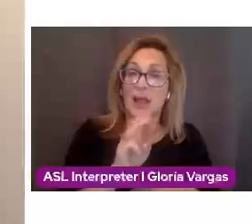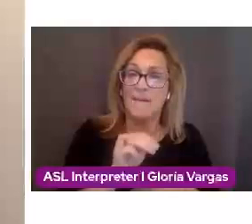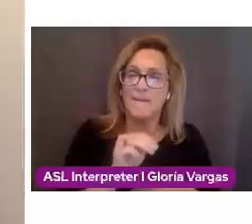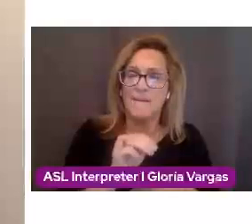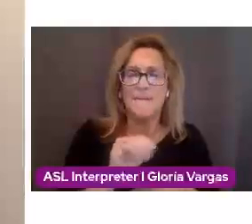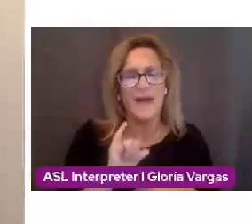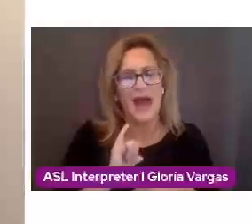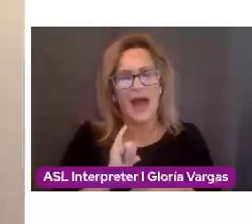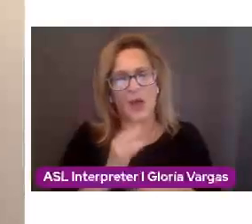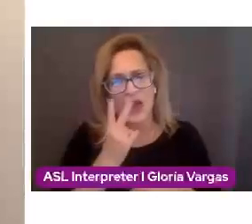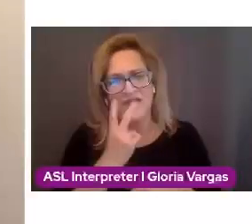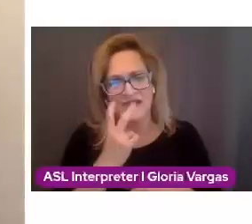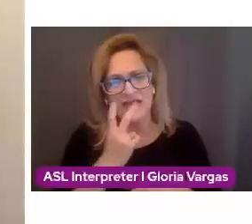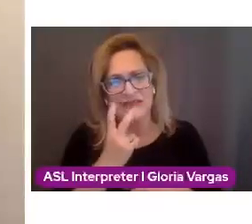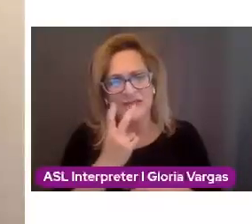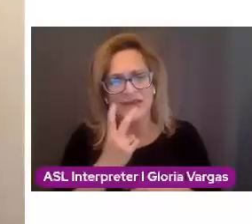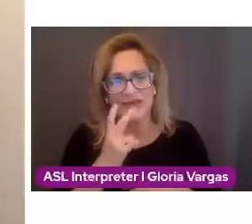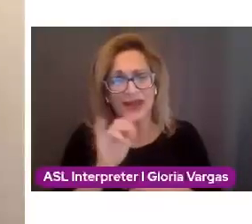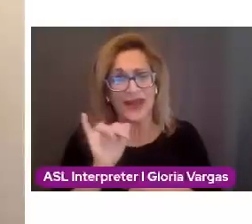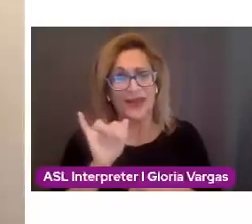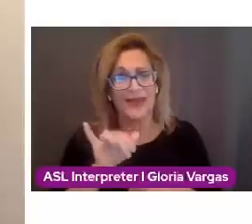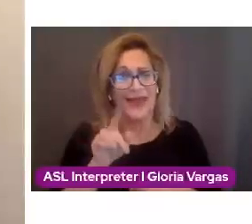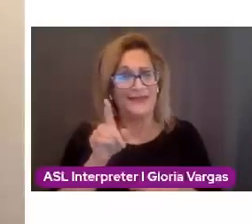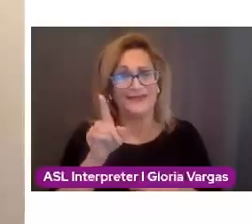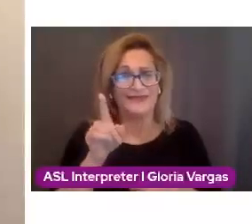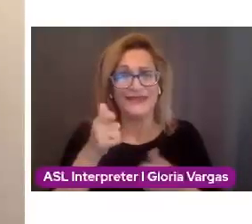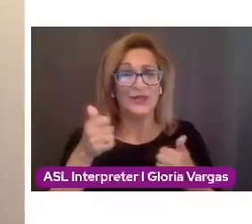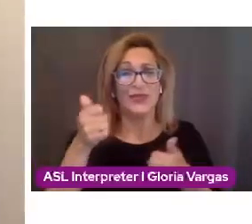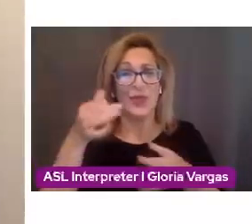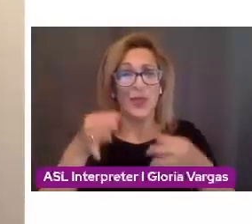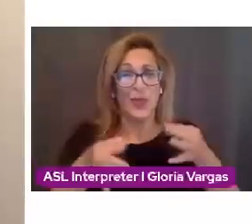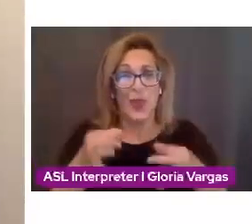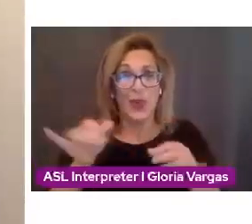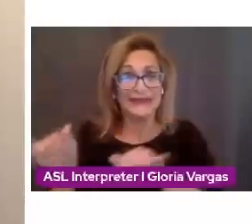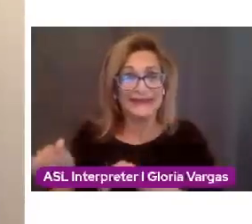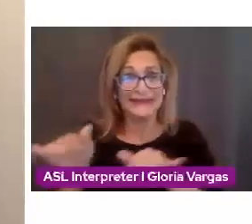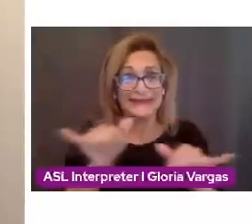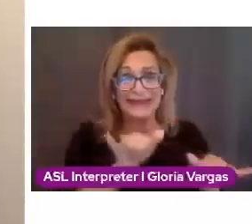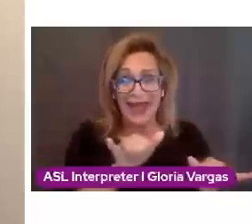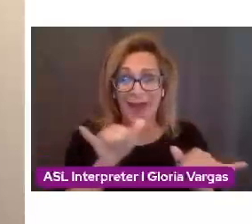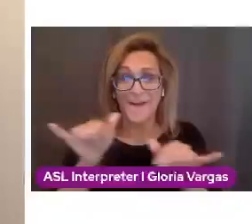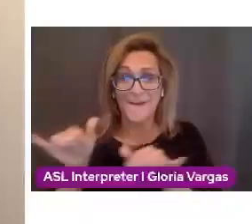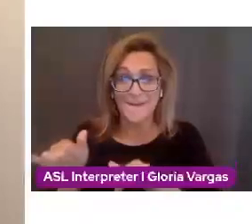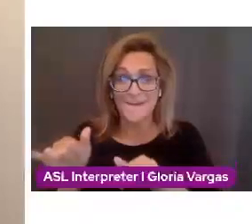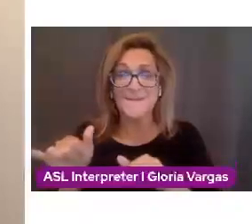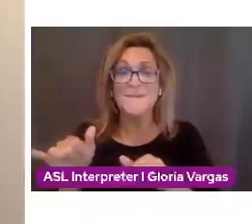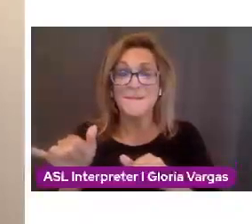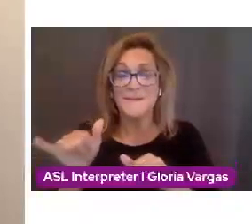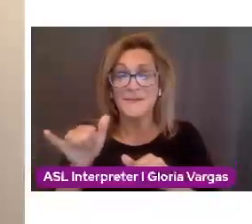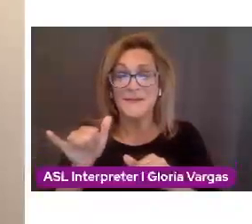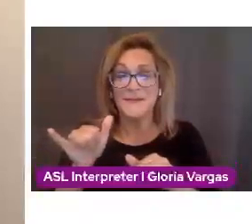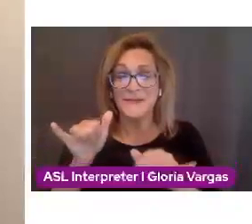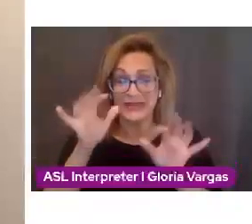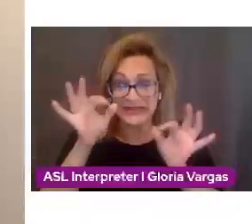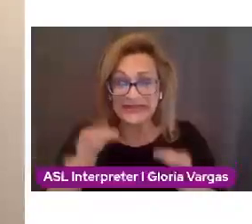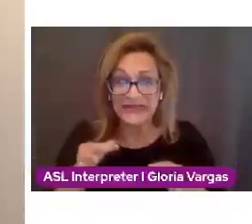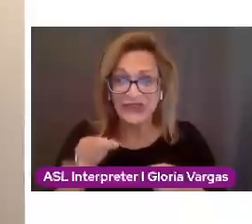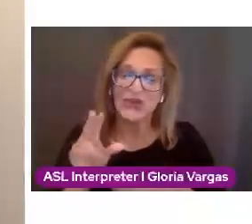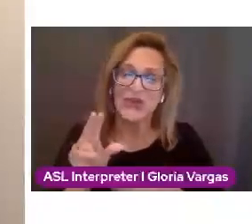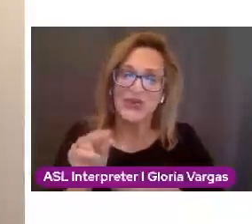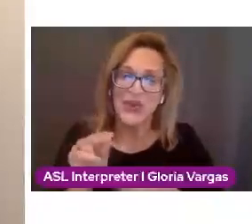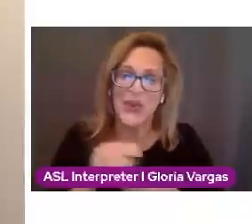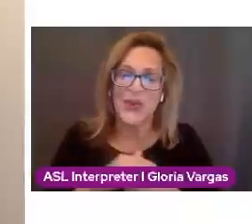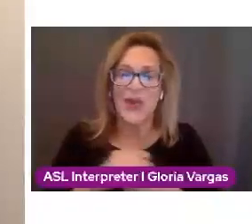Court would reach the same conclusions. I do believe that there is an absolute